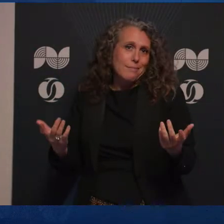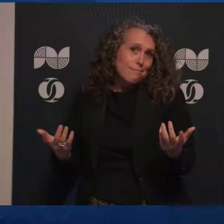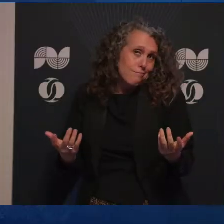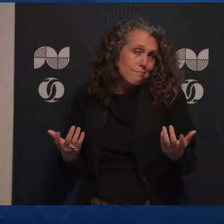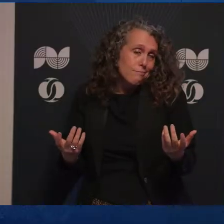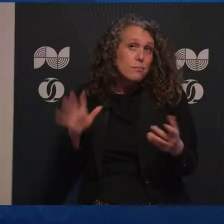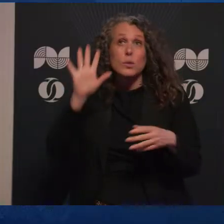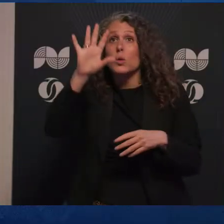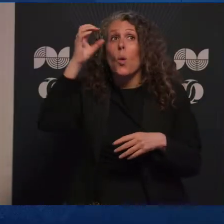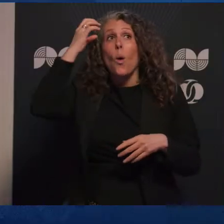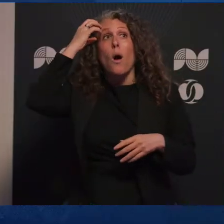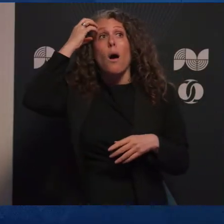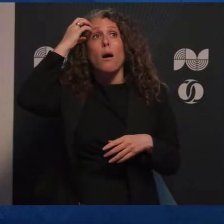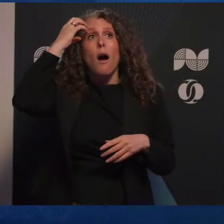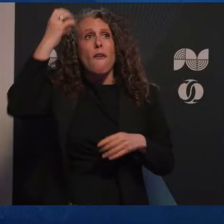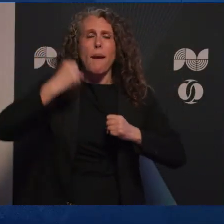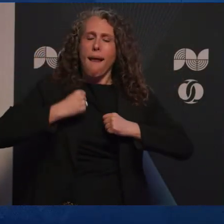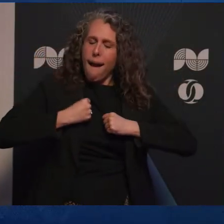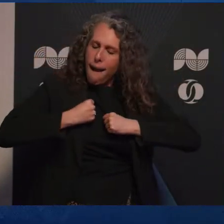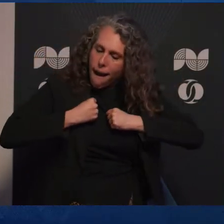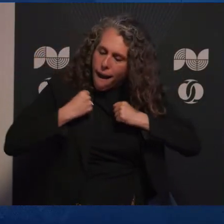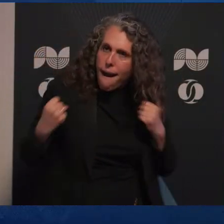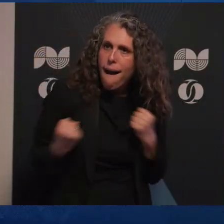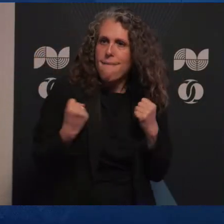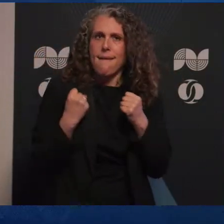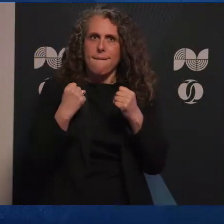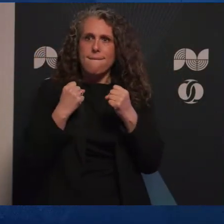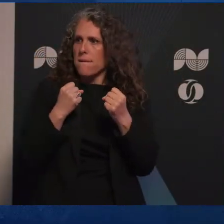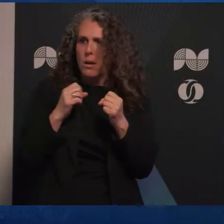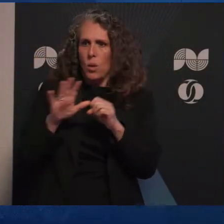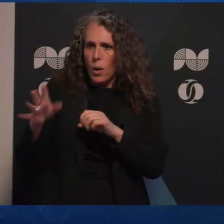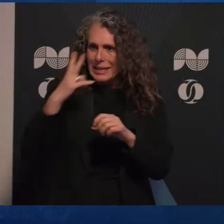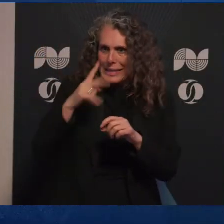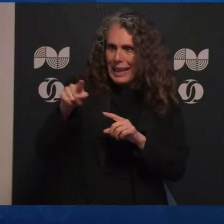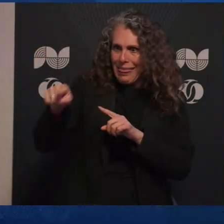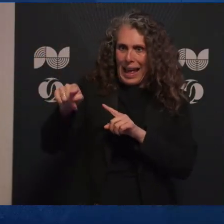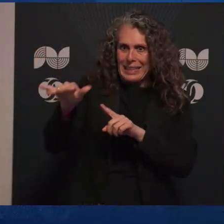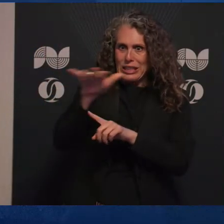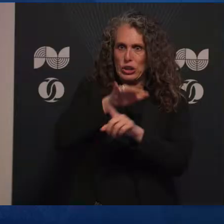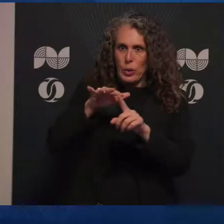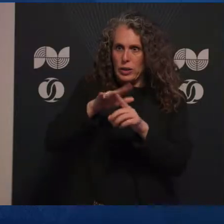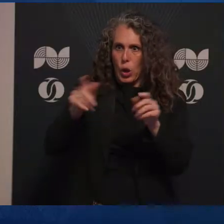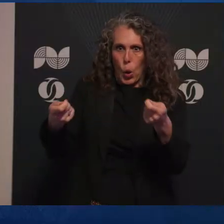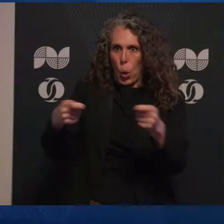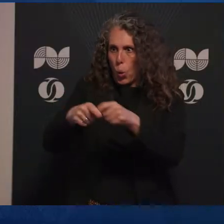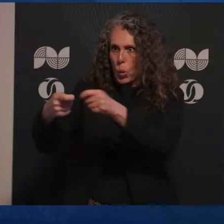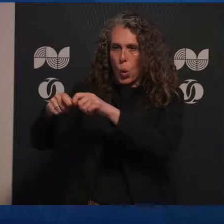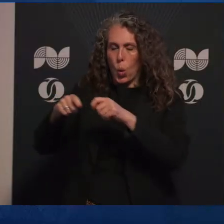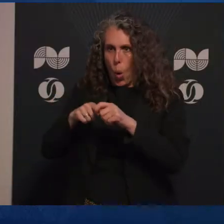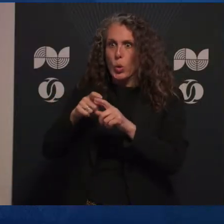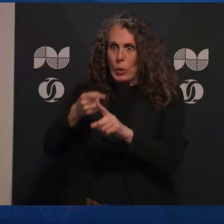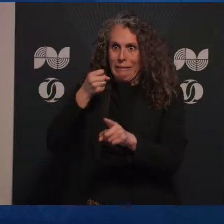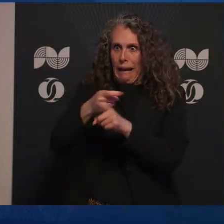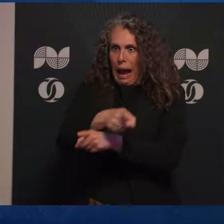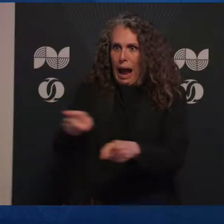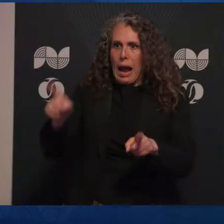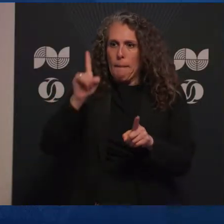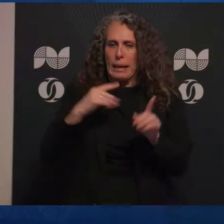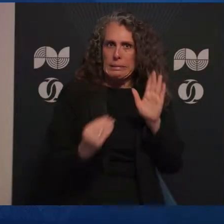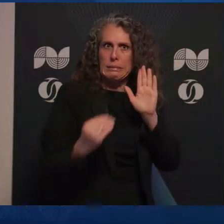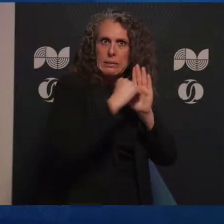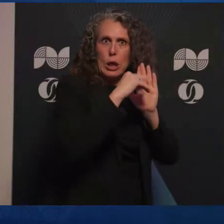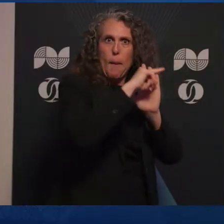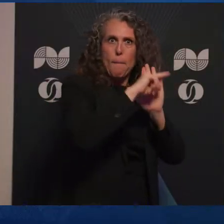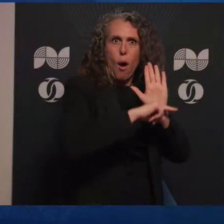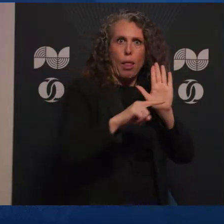a proactive decision to invest in bringing about that equity by focusing